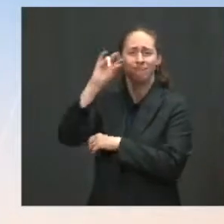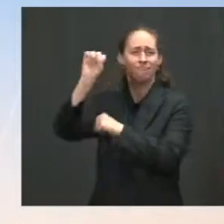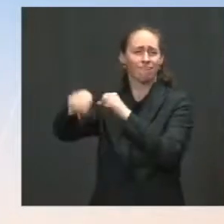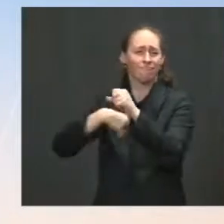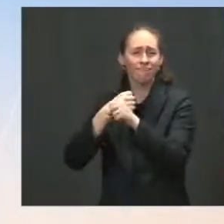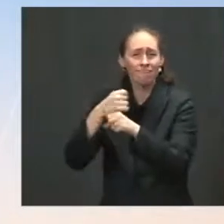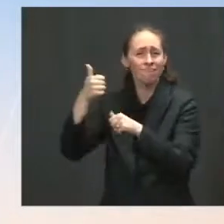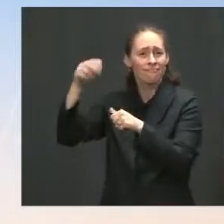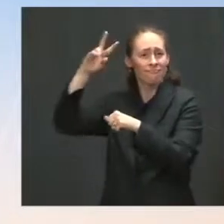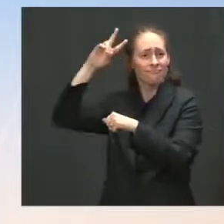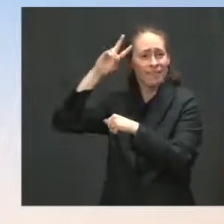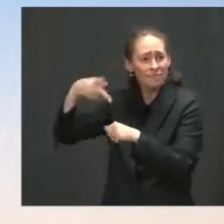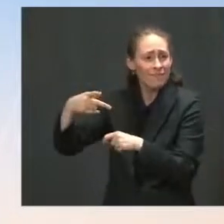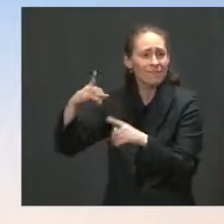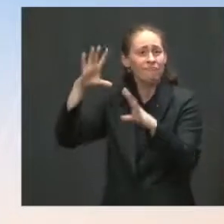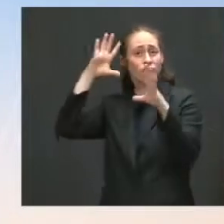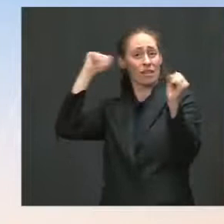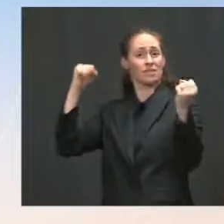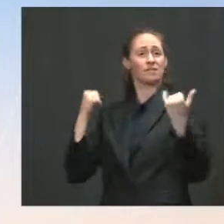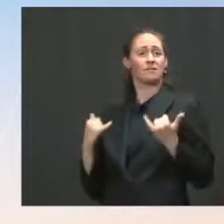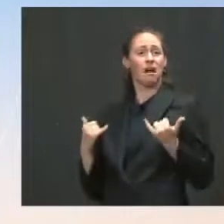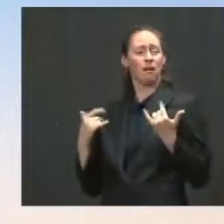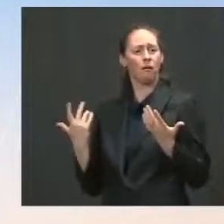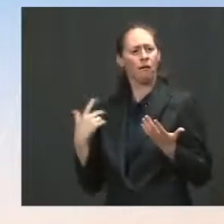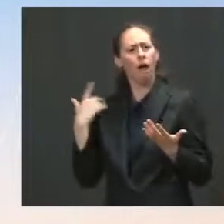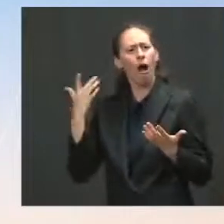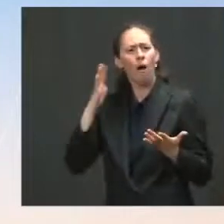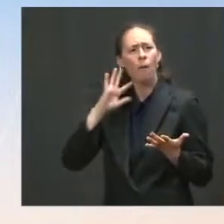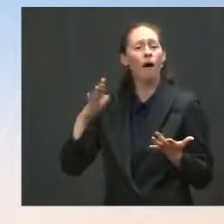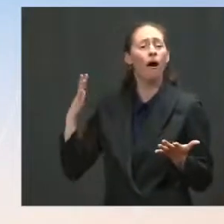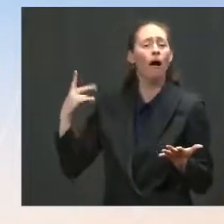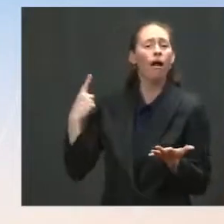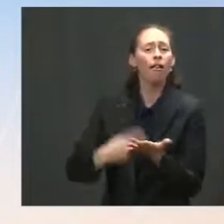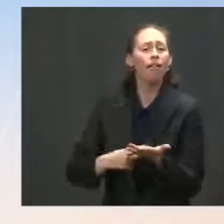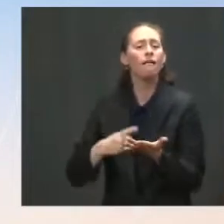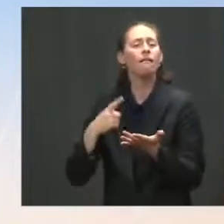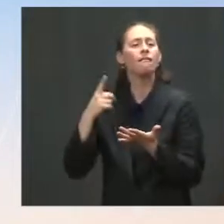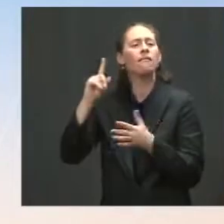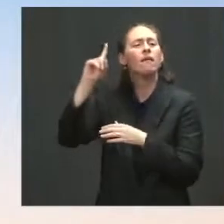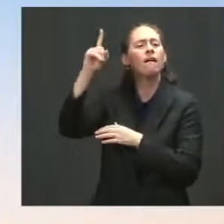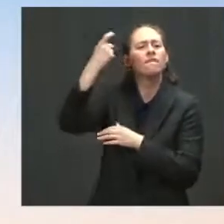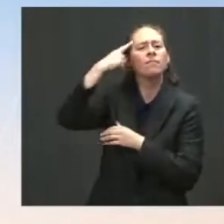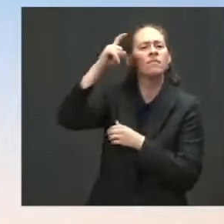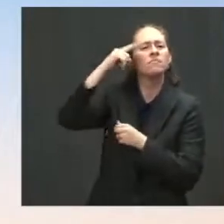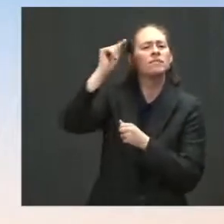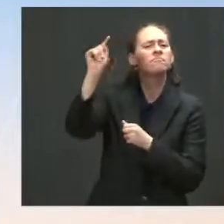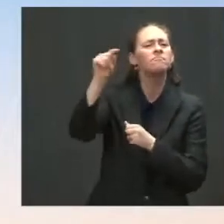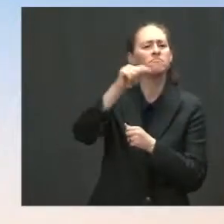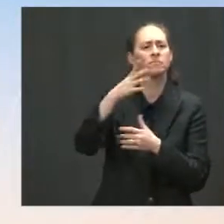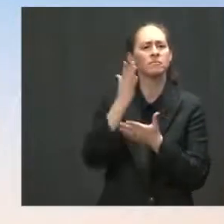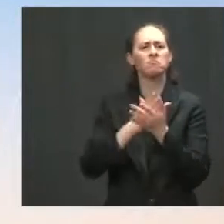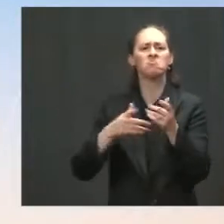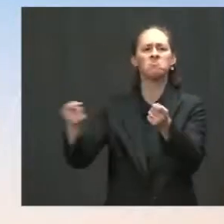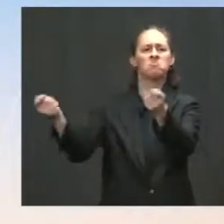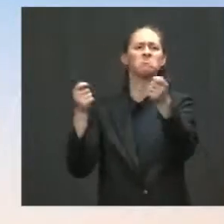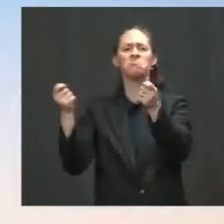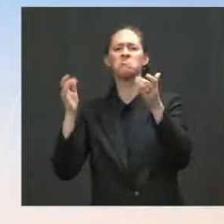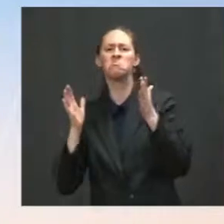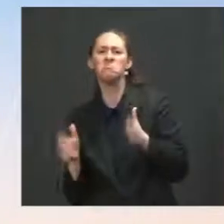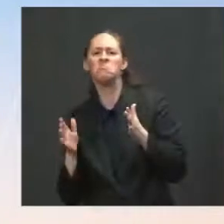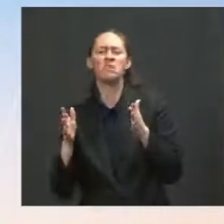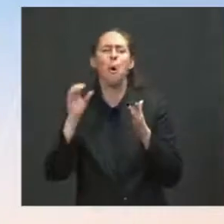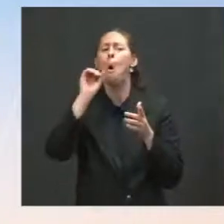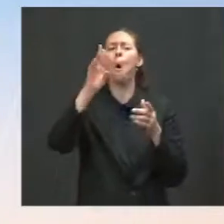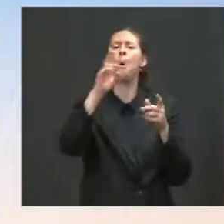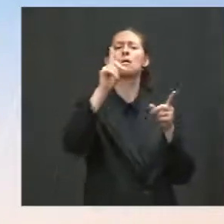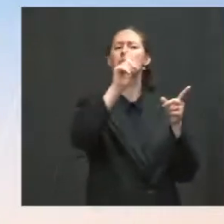speaks often about democracy versus autocracy. He's issuing or overseeing this order from the CDC in the face